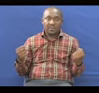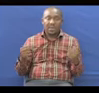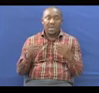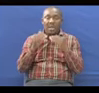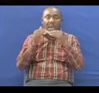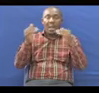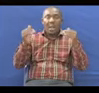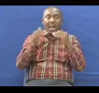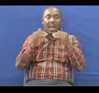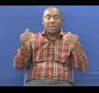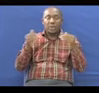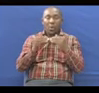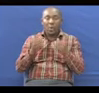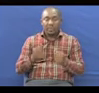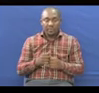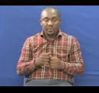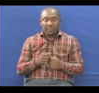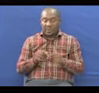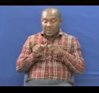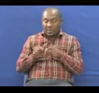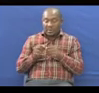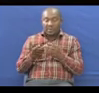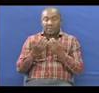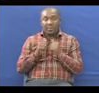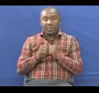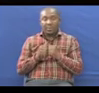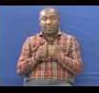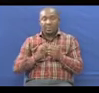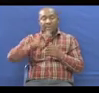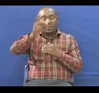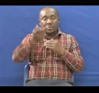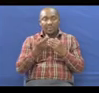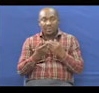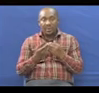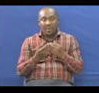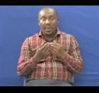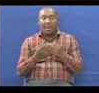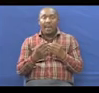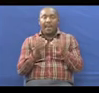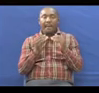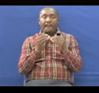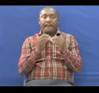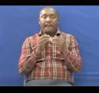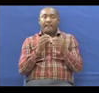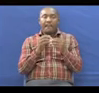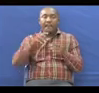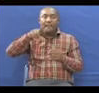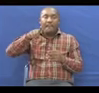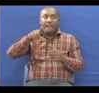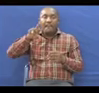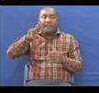Dependence ratio, it can be referred to the proportion of people who are not